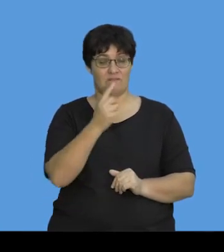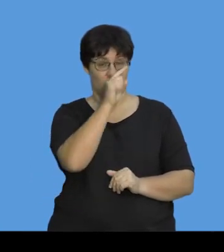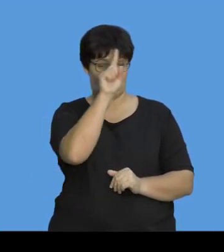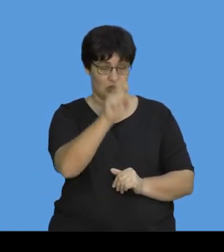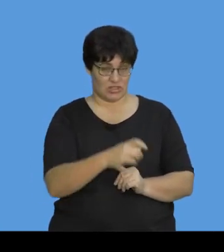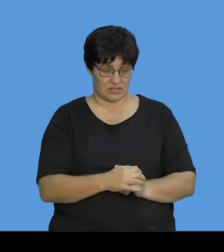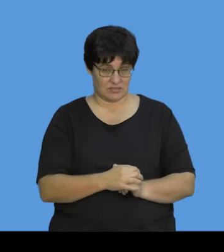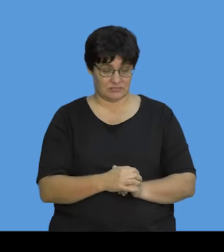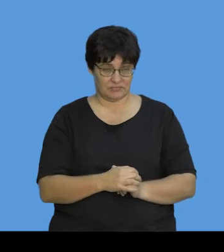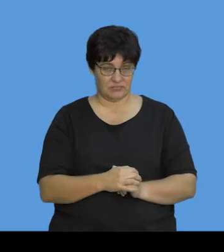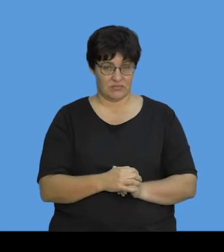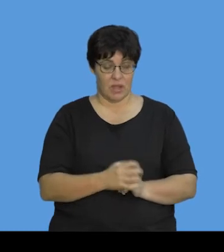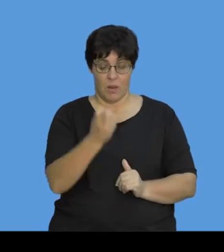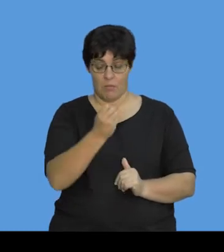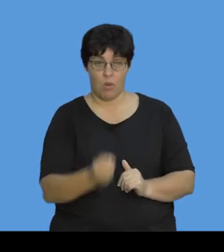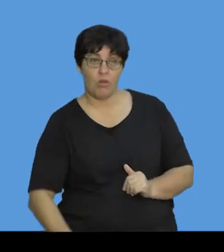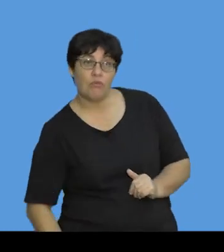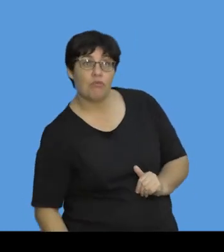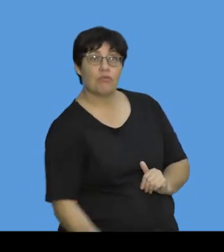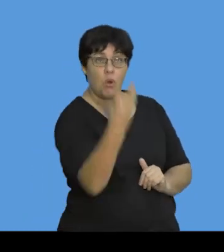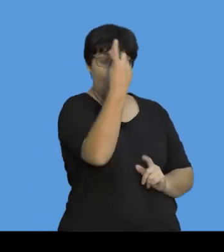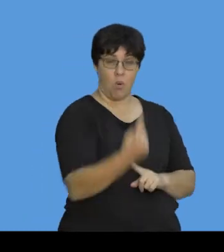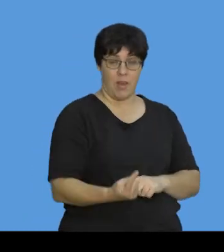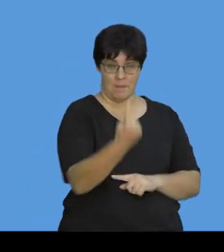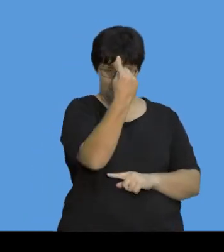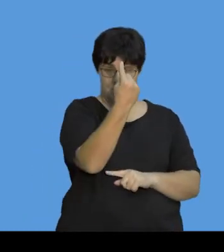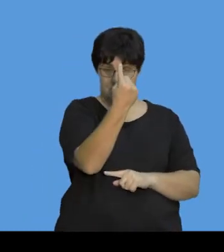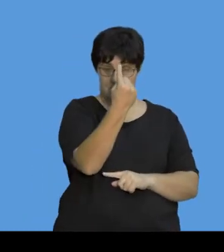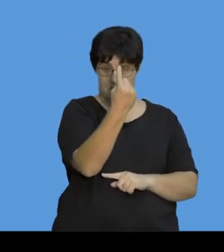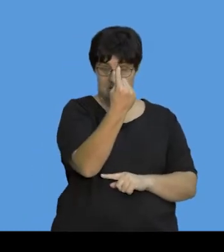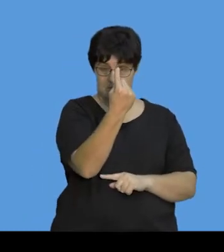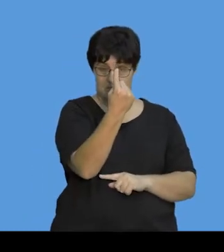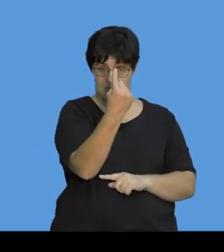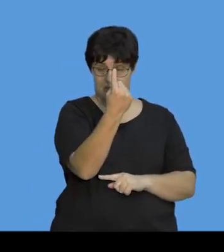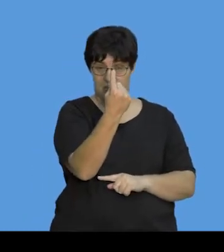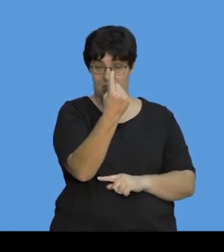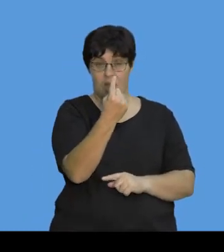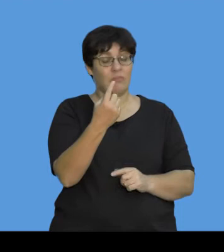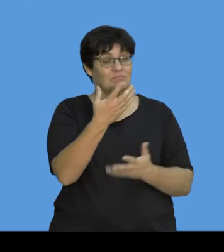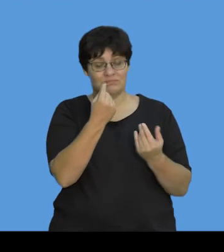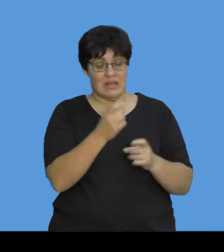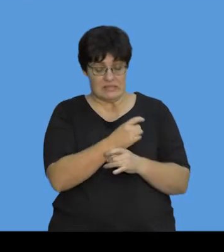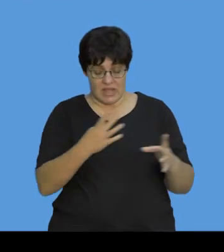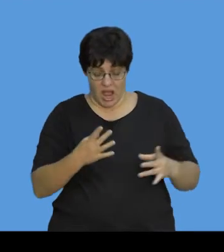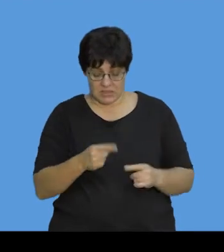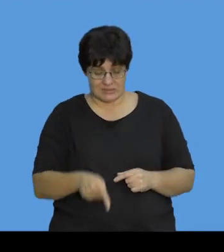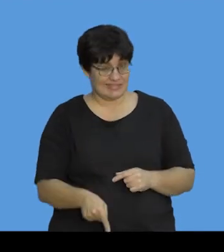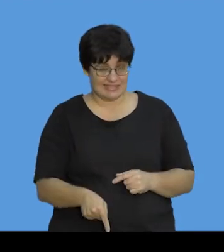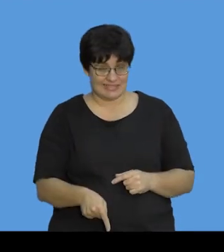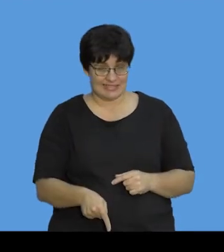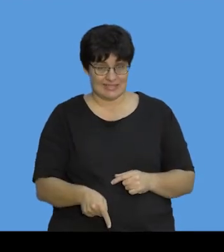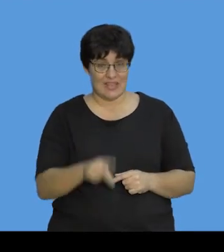A ball is thrown upwards at an unknown initial velocity. So we don't